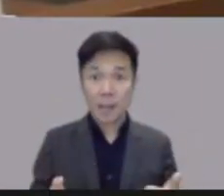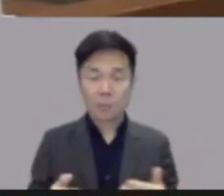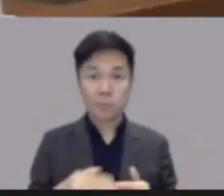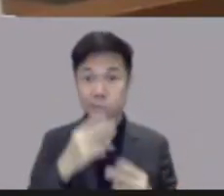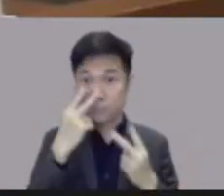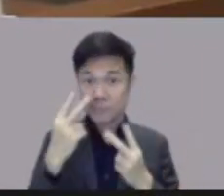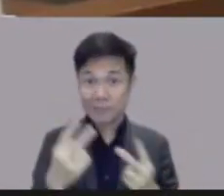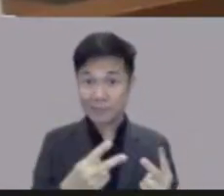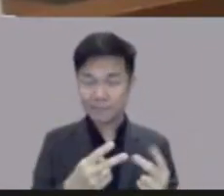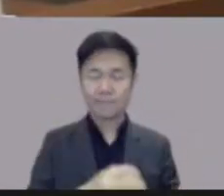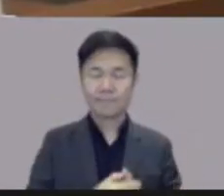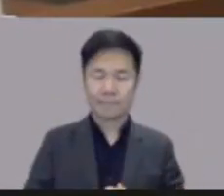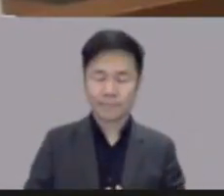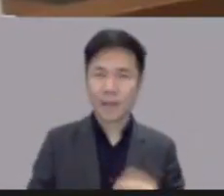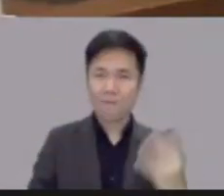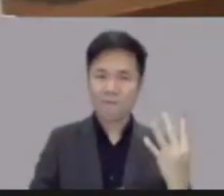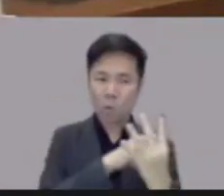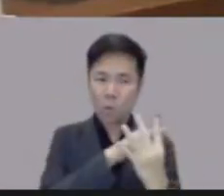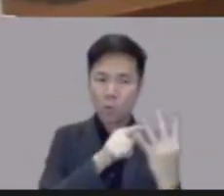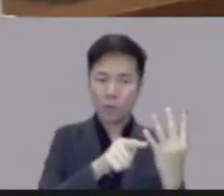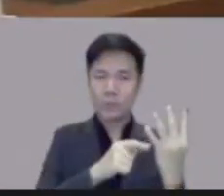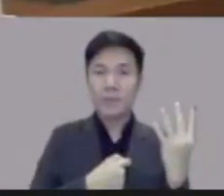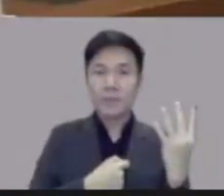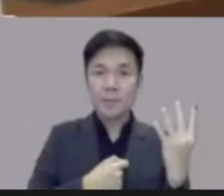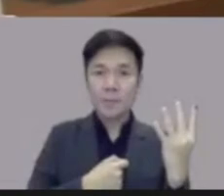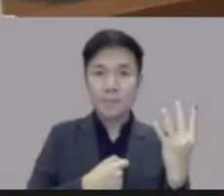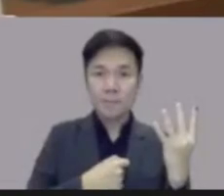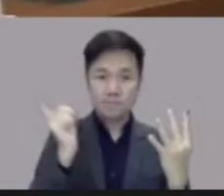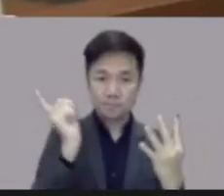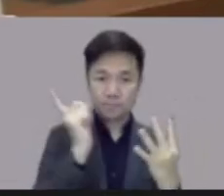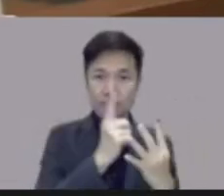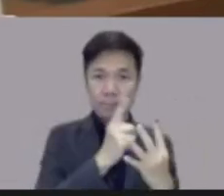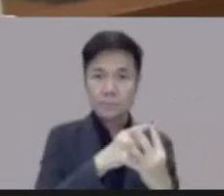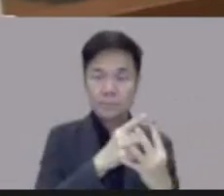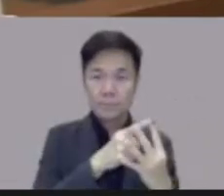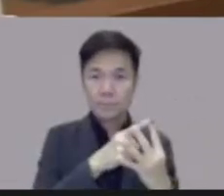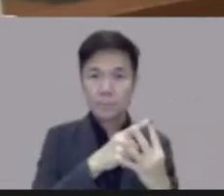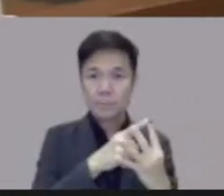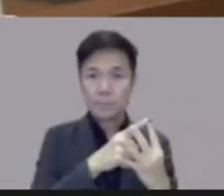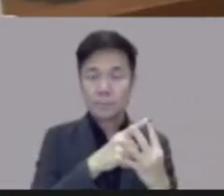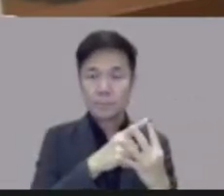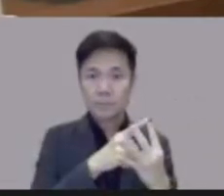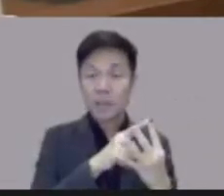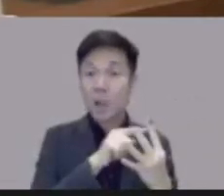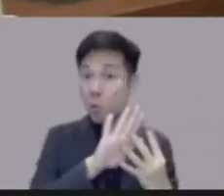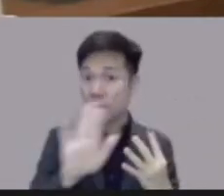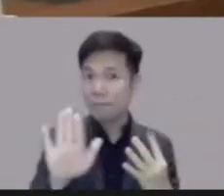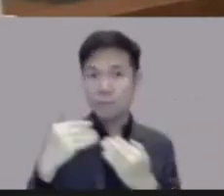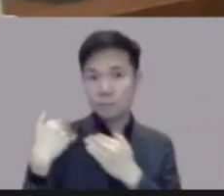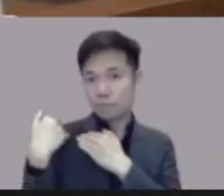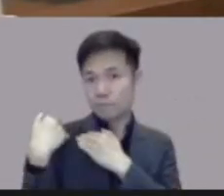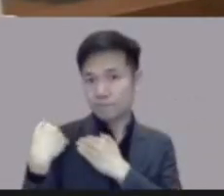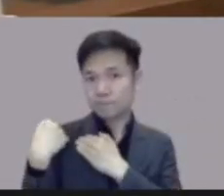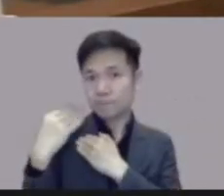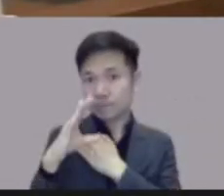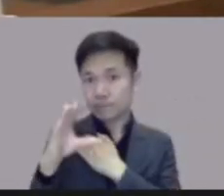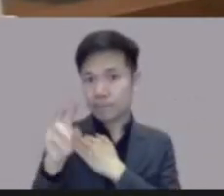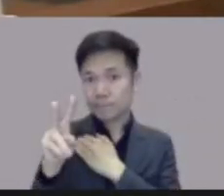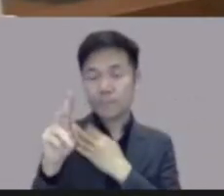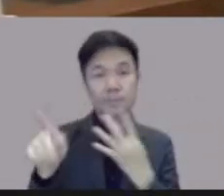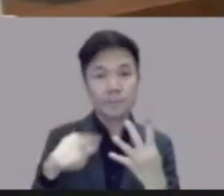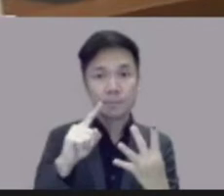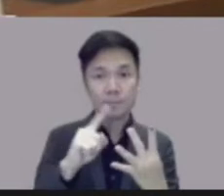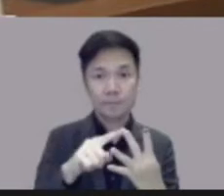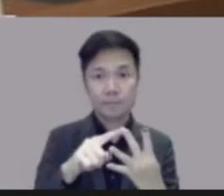four into consideration the principle of common but differential attitude responsibility and taking into consideration the